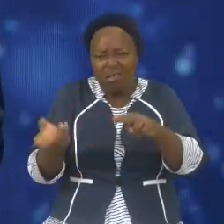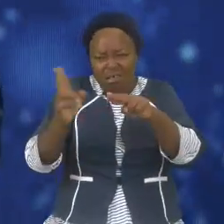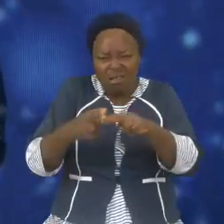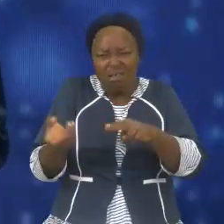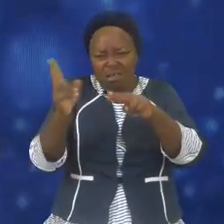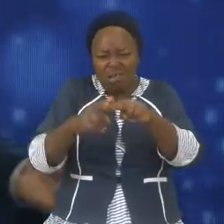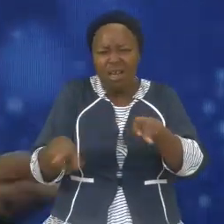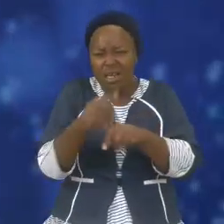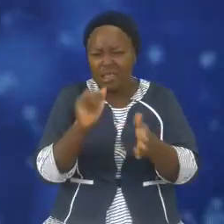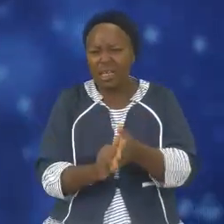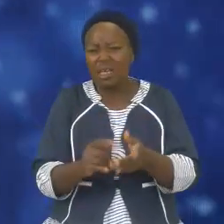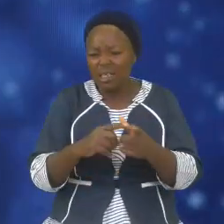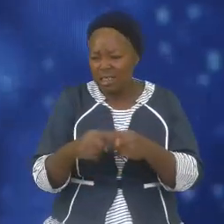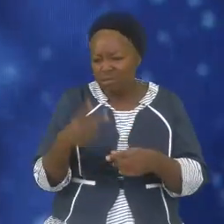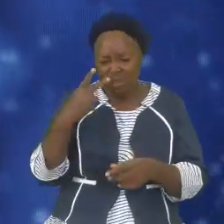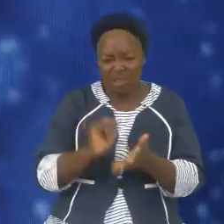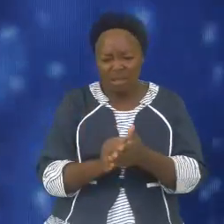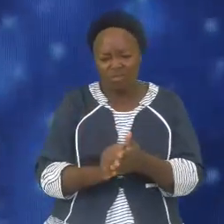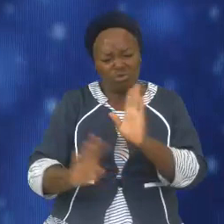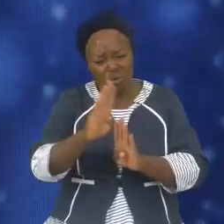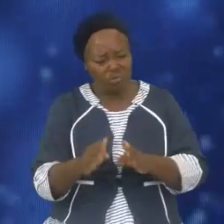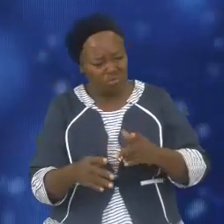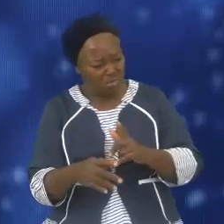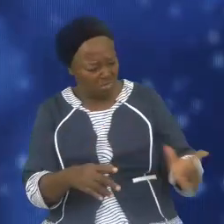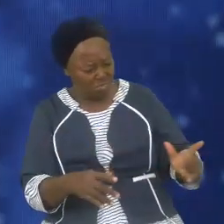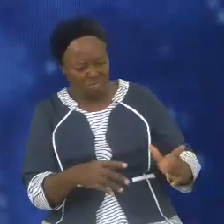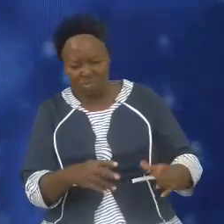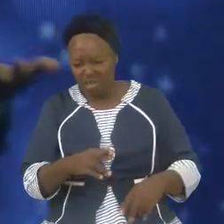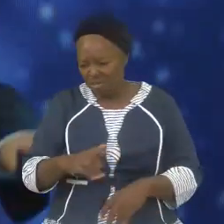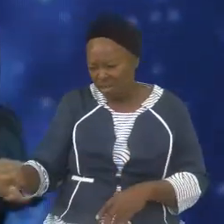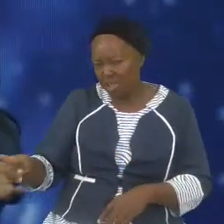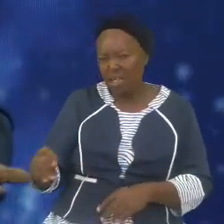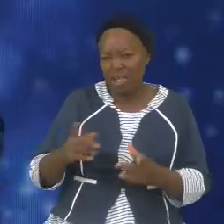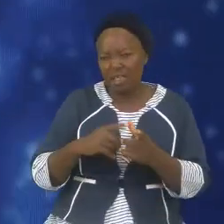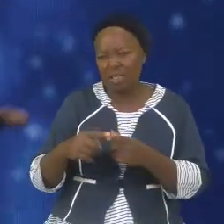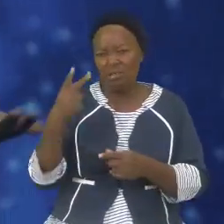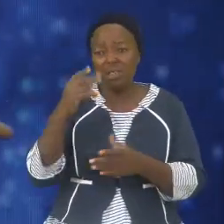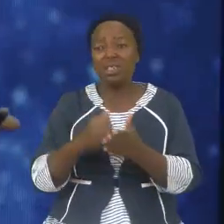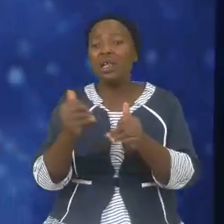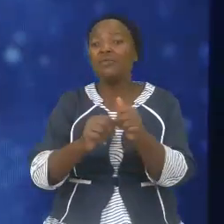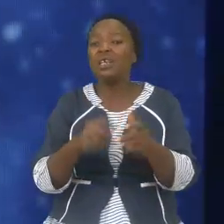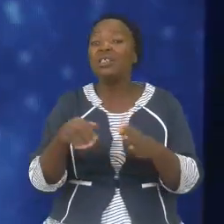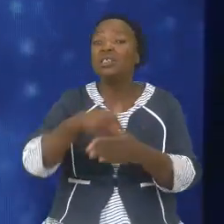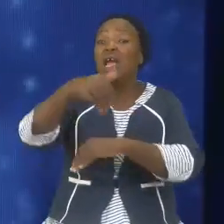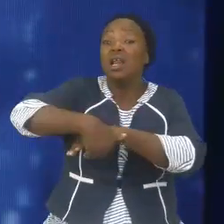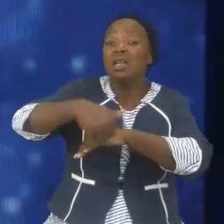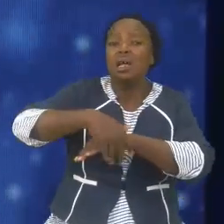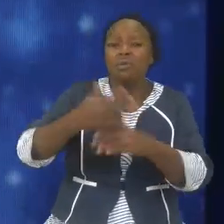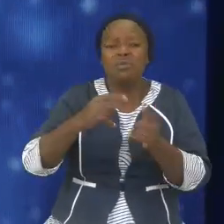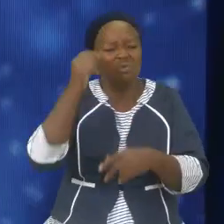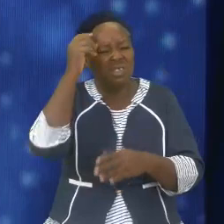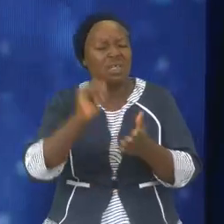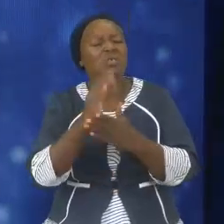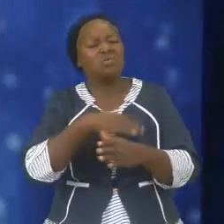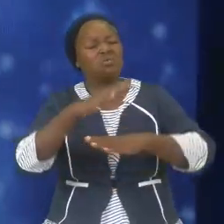can see right, left, center, in front, everywhere. In the night, you thought you rest. Look at the